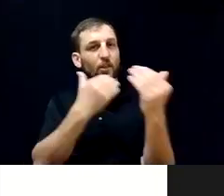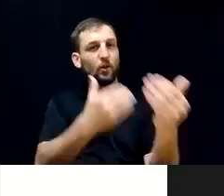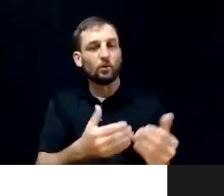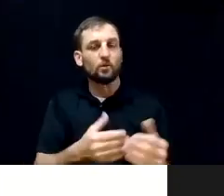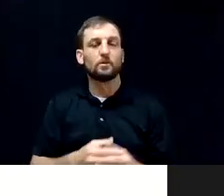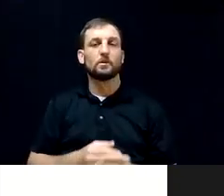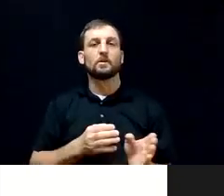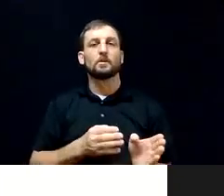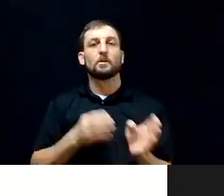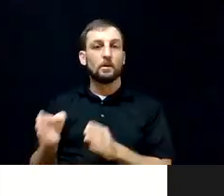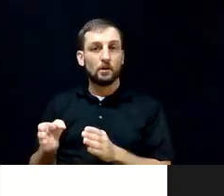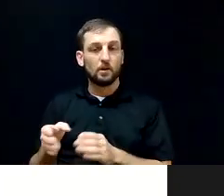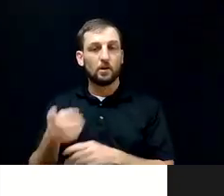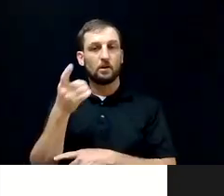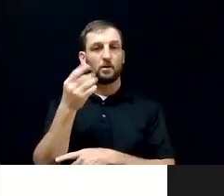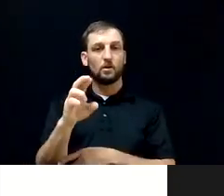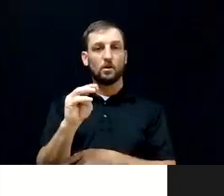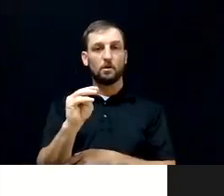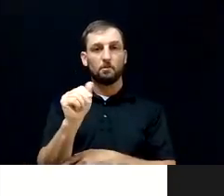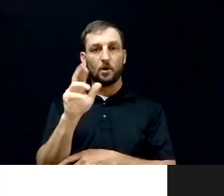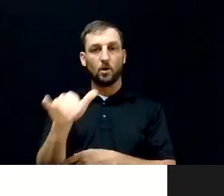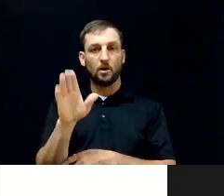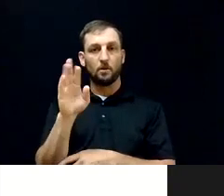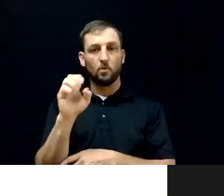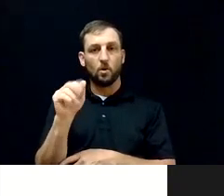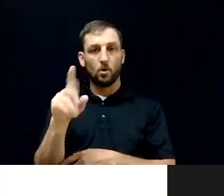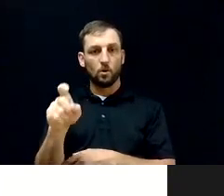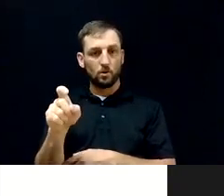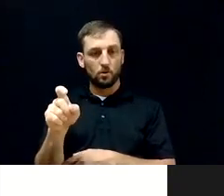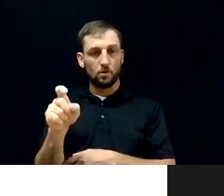Next, we have Dr. Mary Breaud.